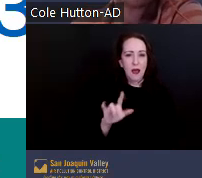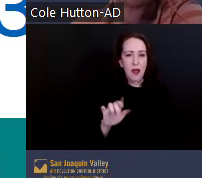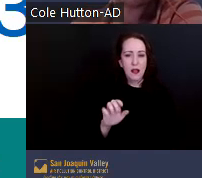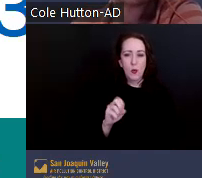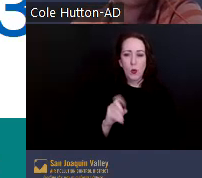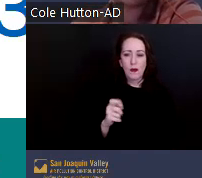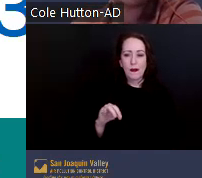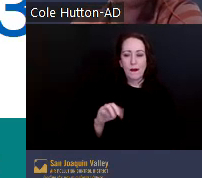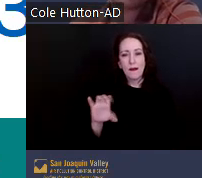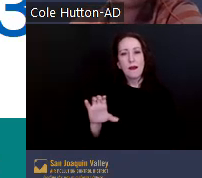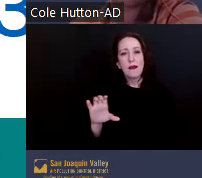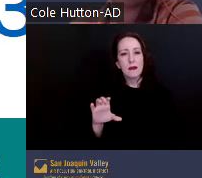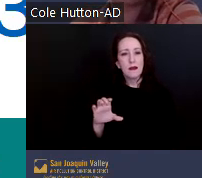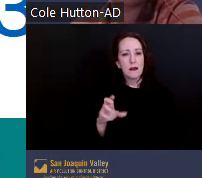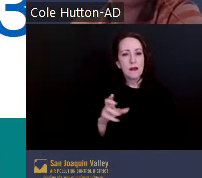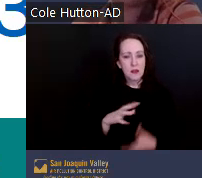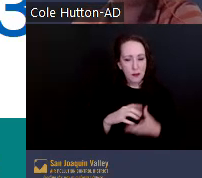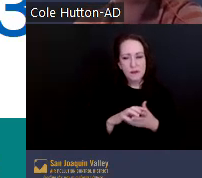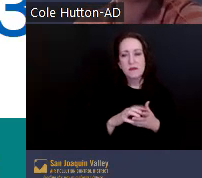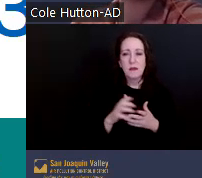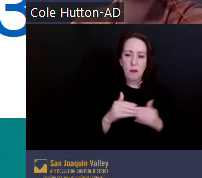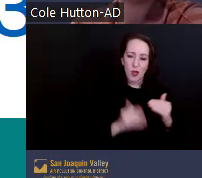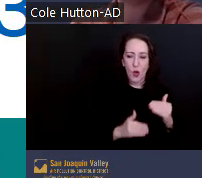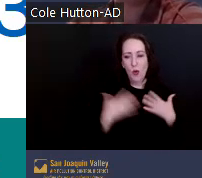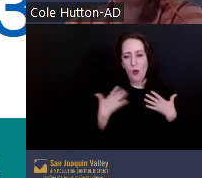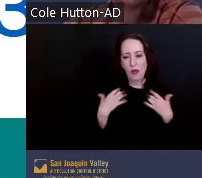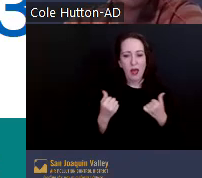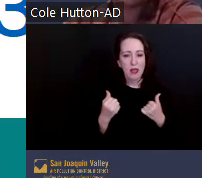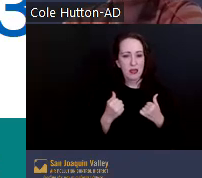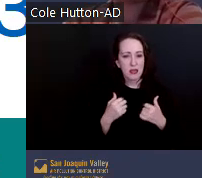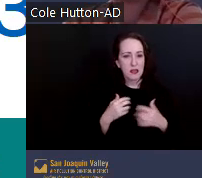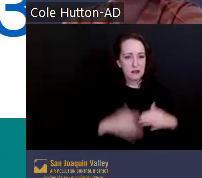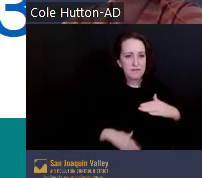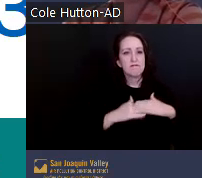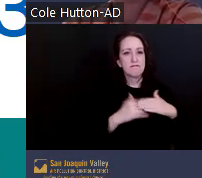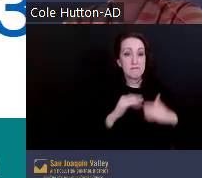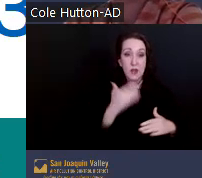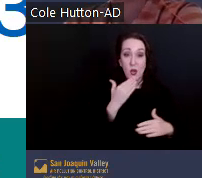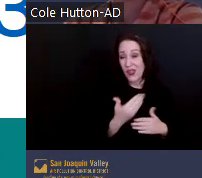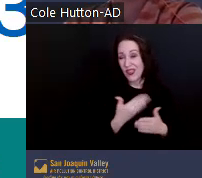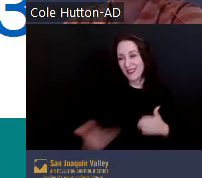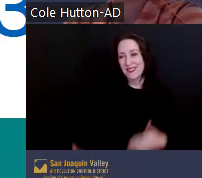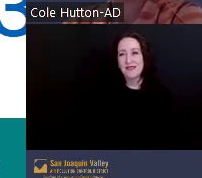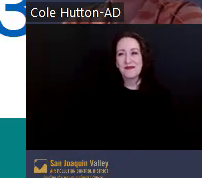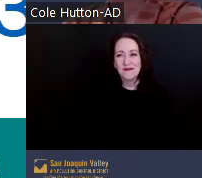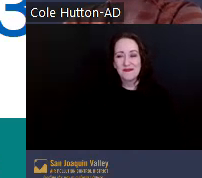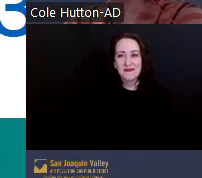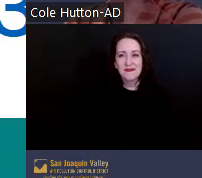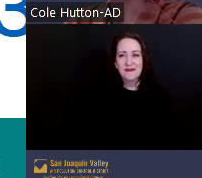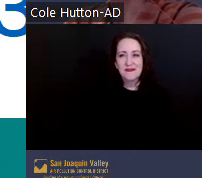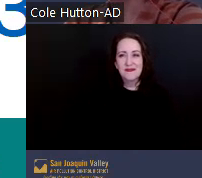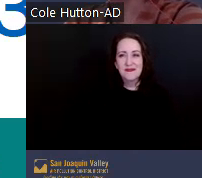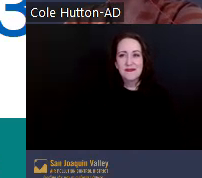compounds, concentrations remained below health thresholds, which is a good thing. I see there's something